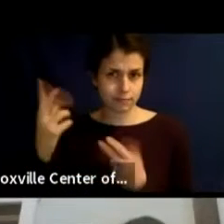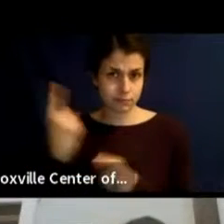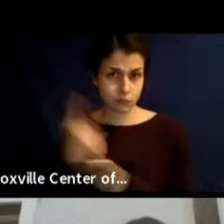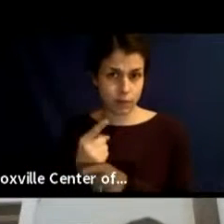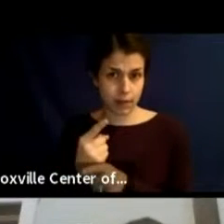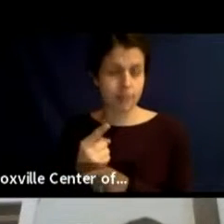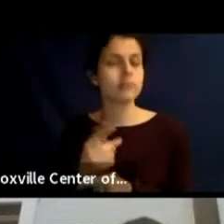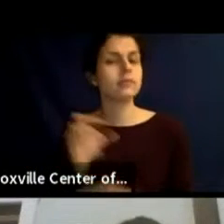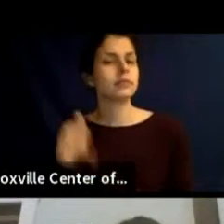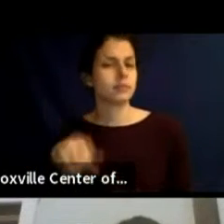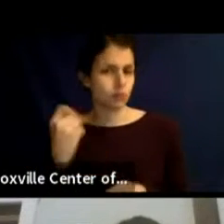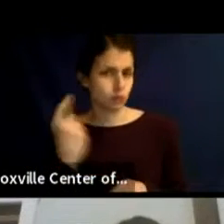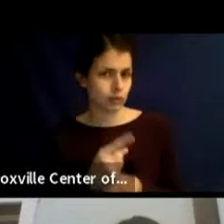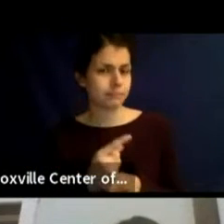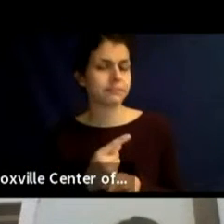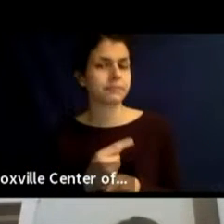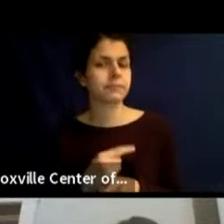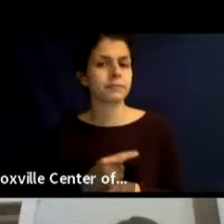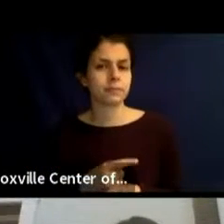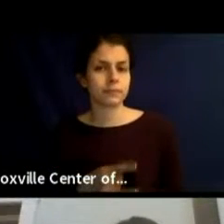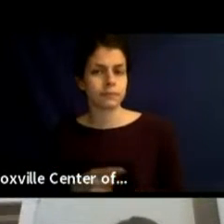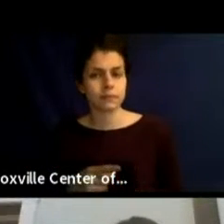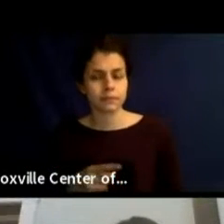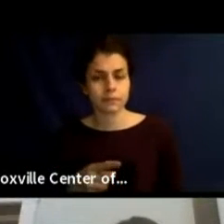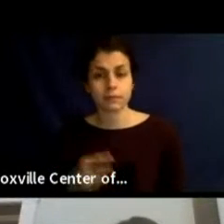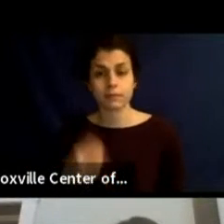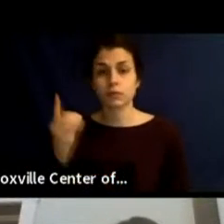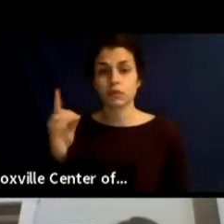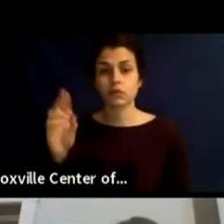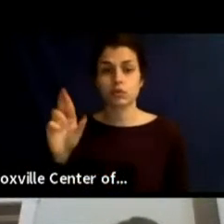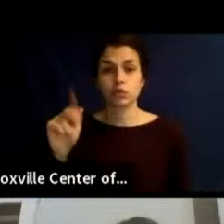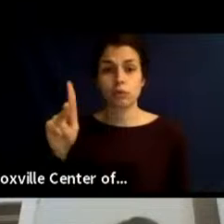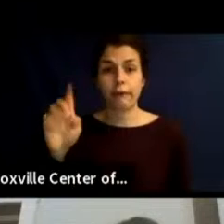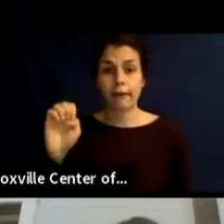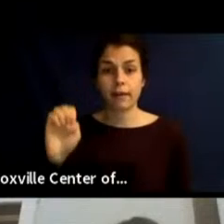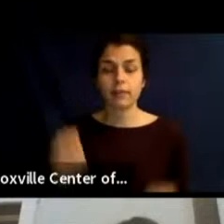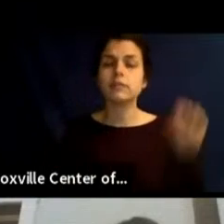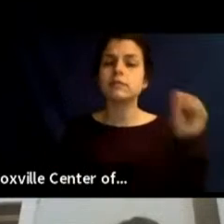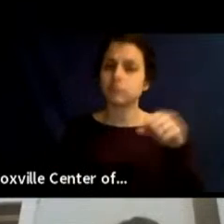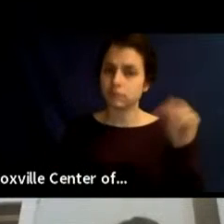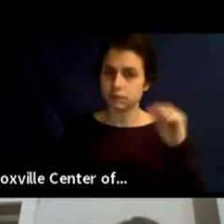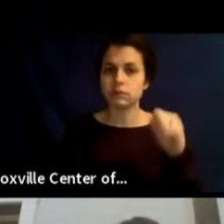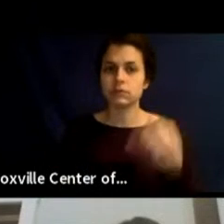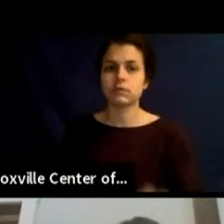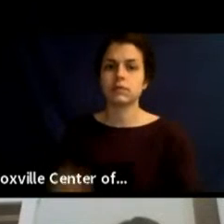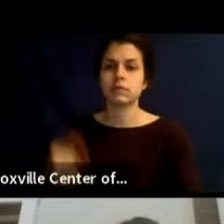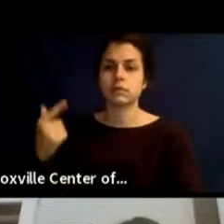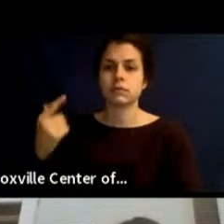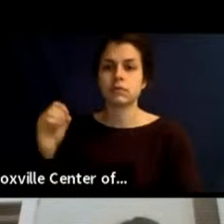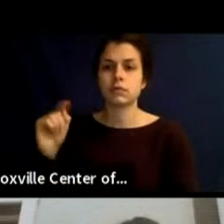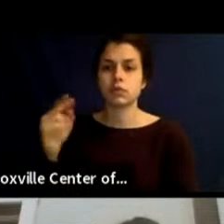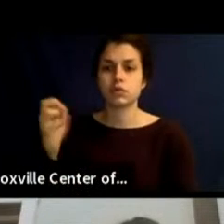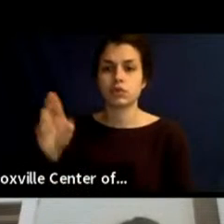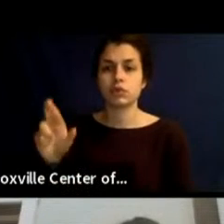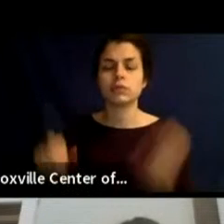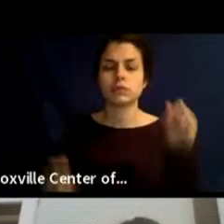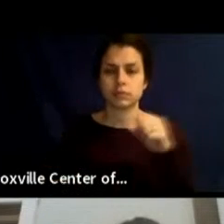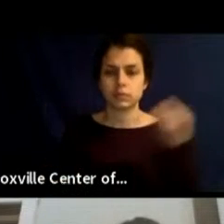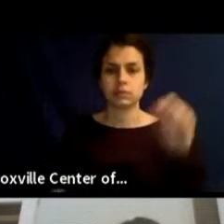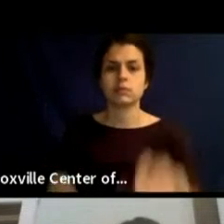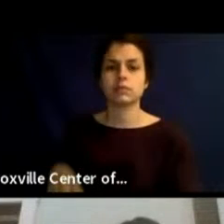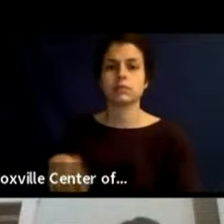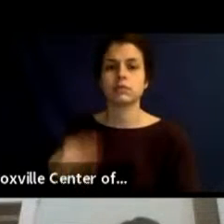that's correct, Charity. All right, Dr. Drake, Yes. Dr. Gocher, Yes. Dr.